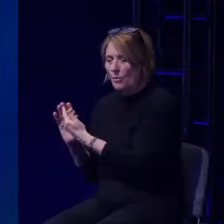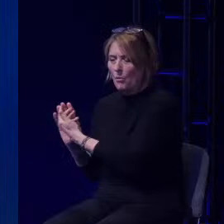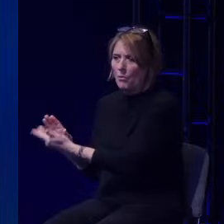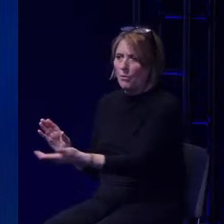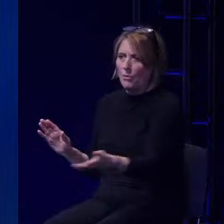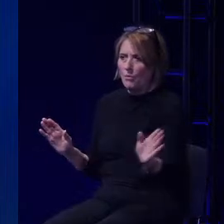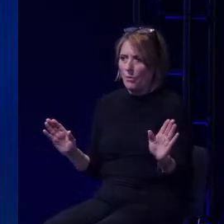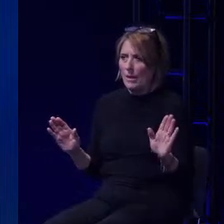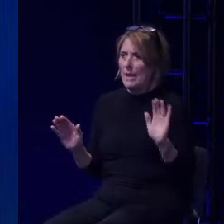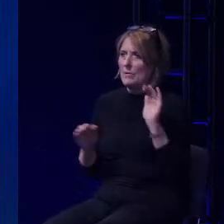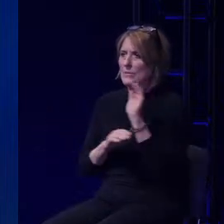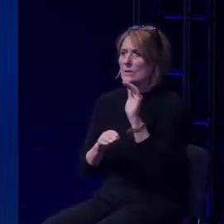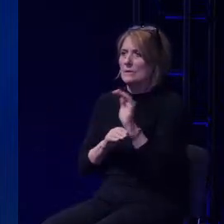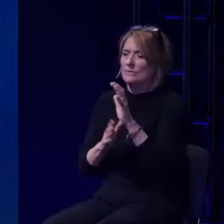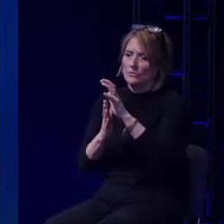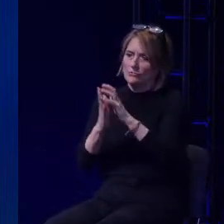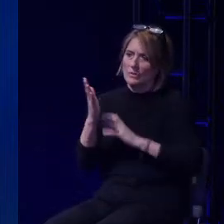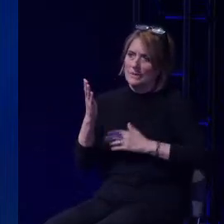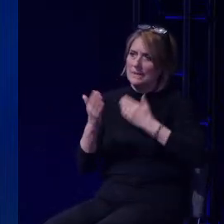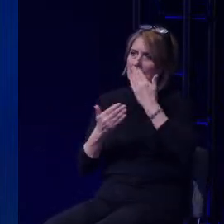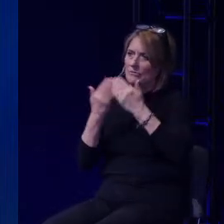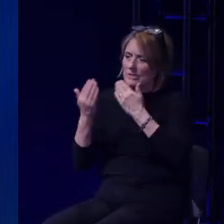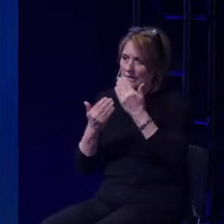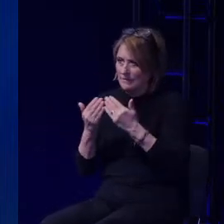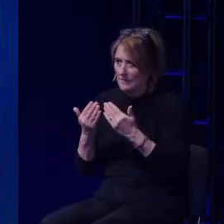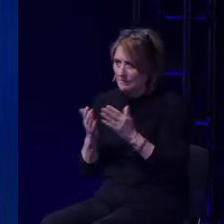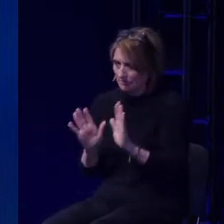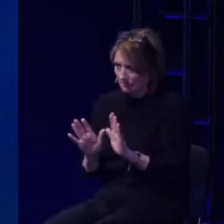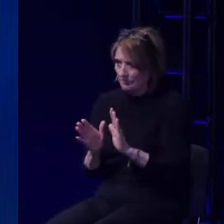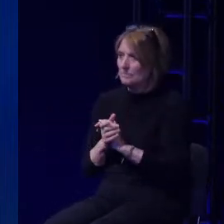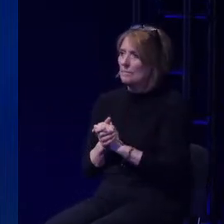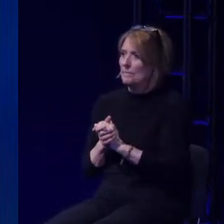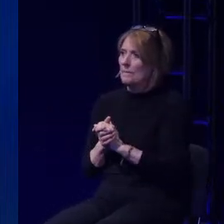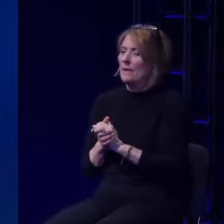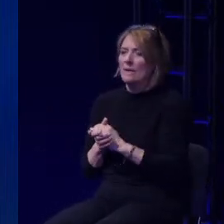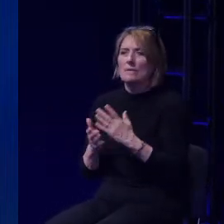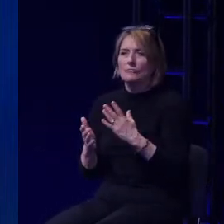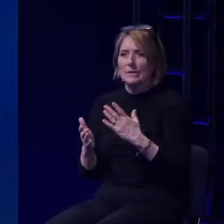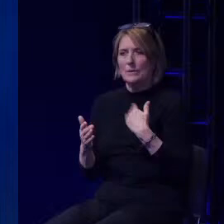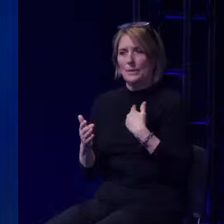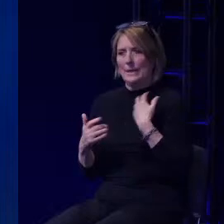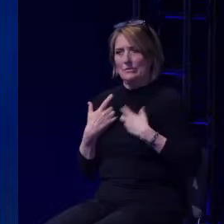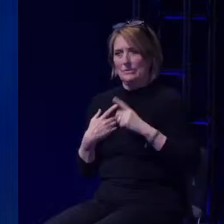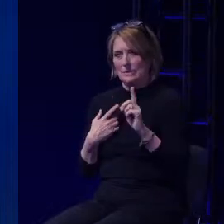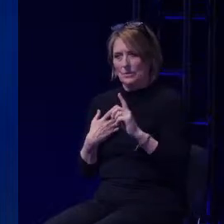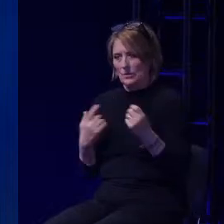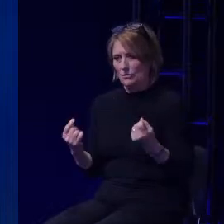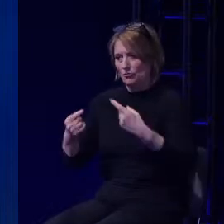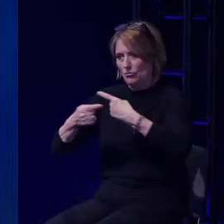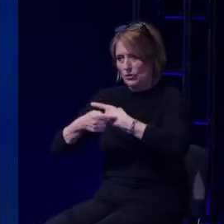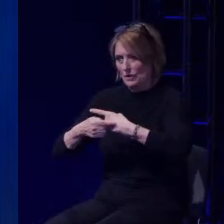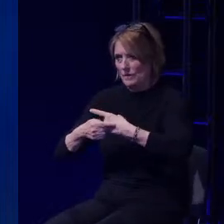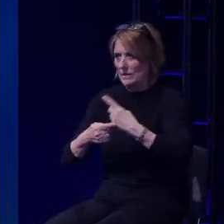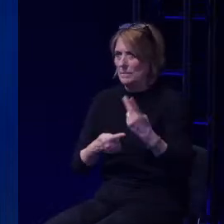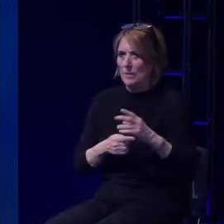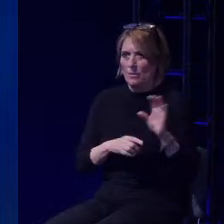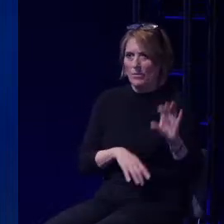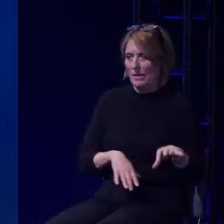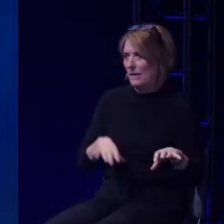the scripted narrative universe. But then it's the crossover we are interested in, a foot in both camps, if you